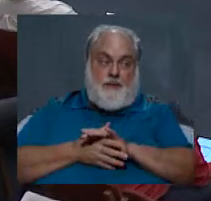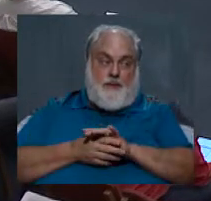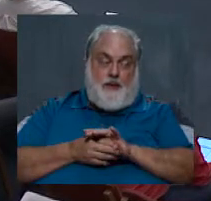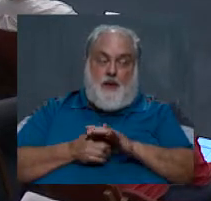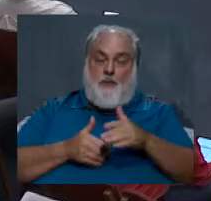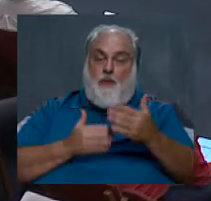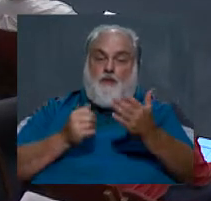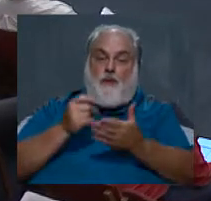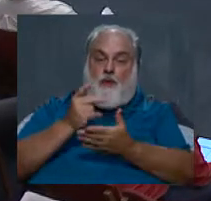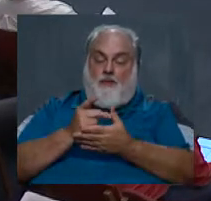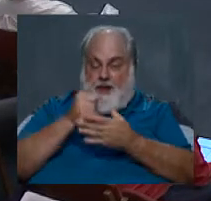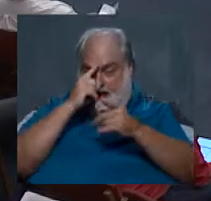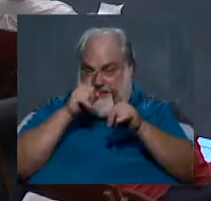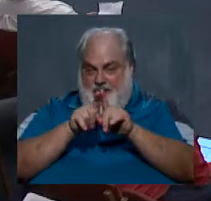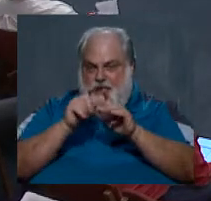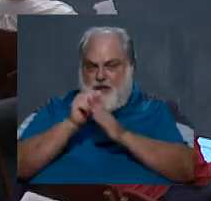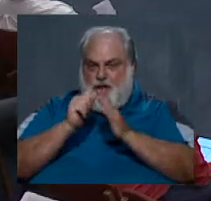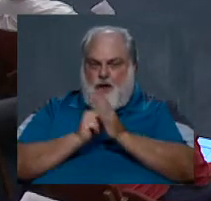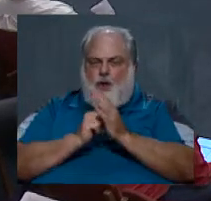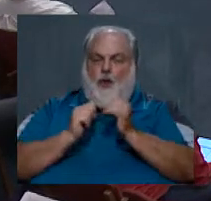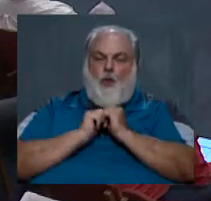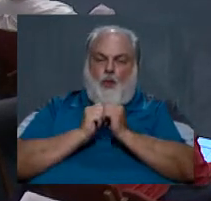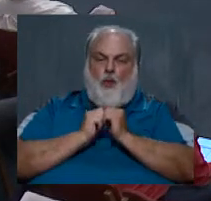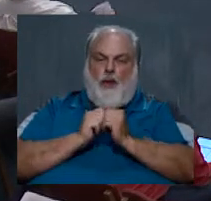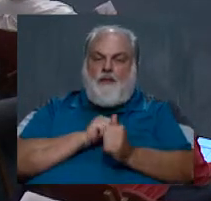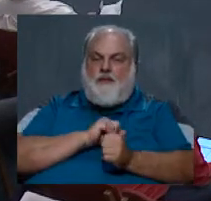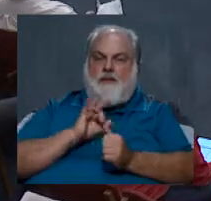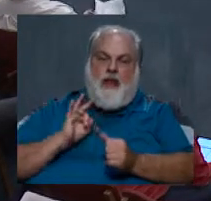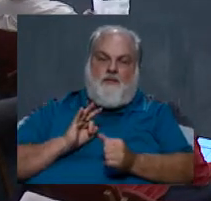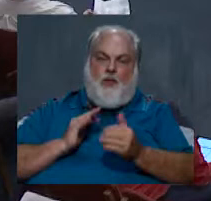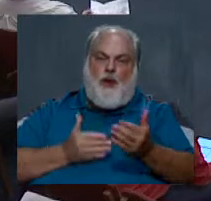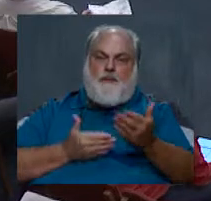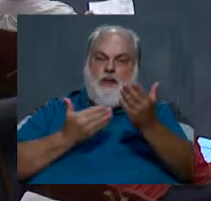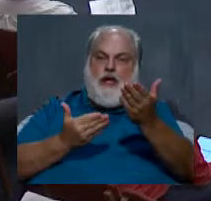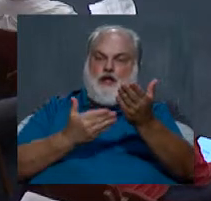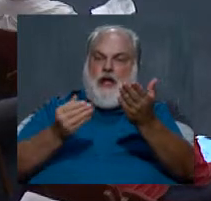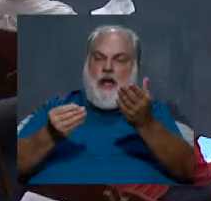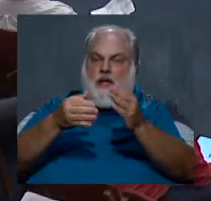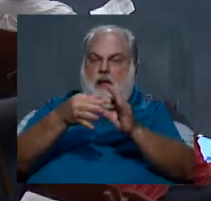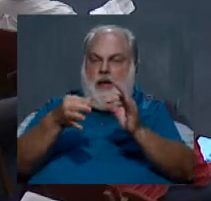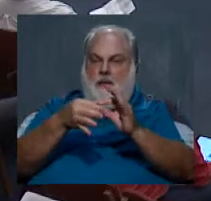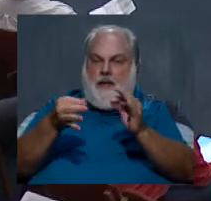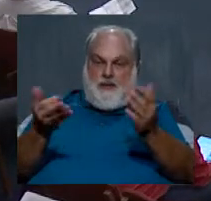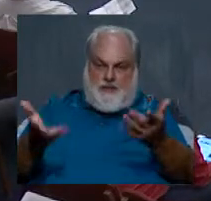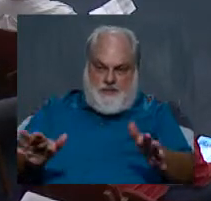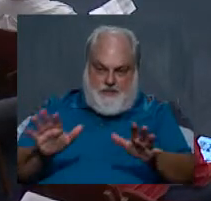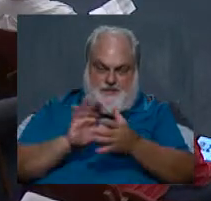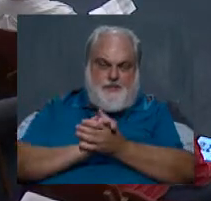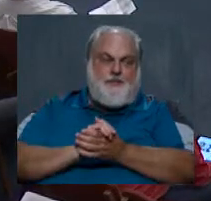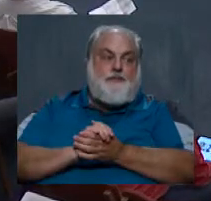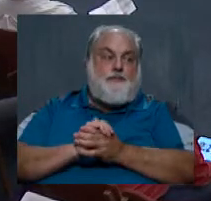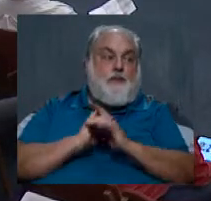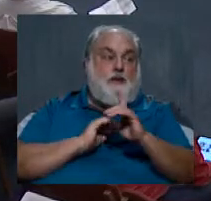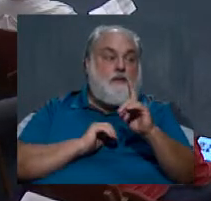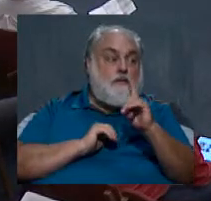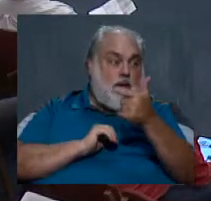I move for approval of the consent agenda with all staff recommendations and comments. Okay. We have a